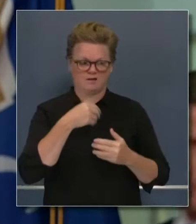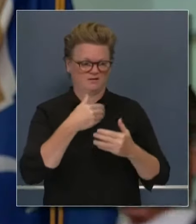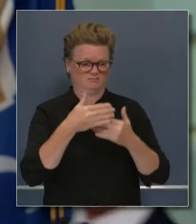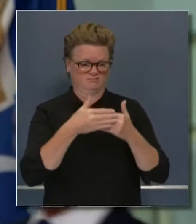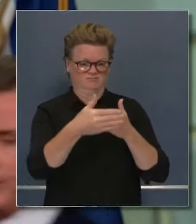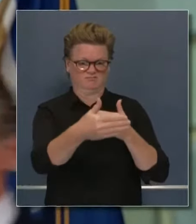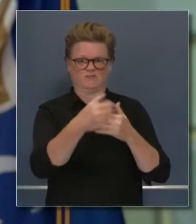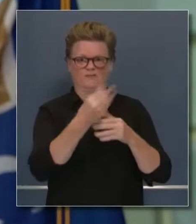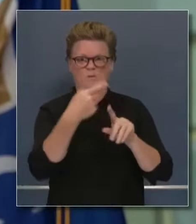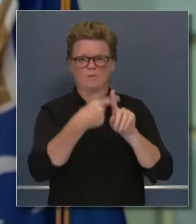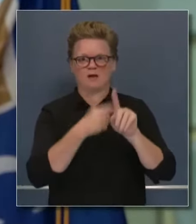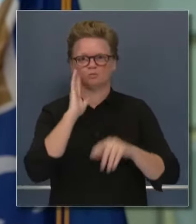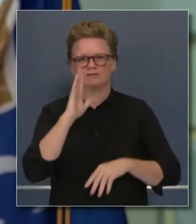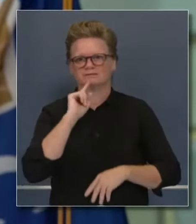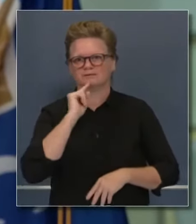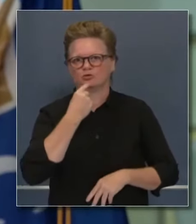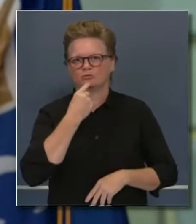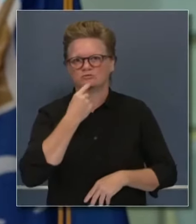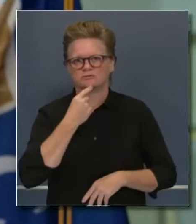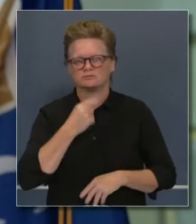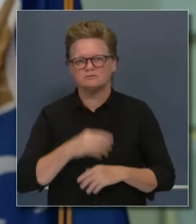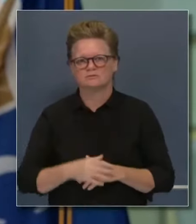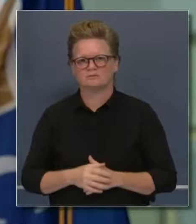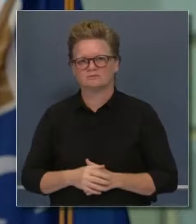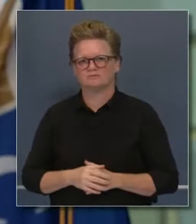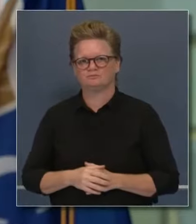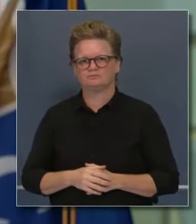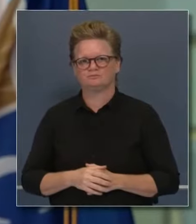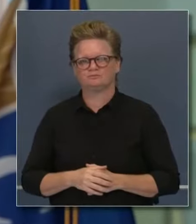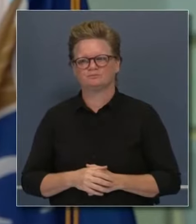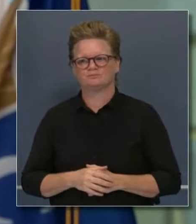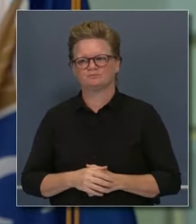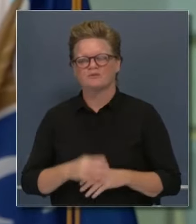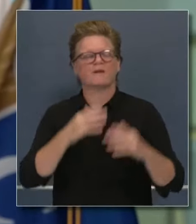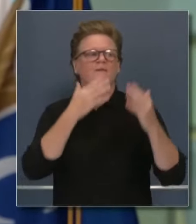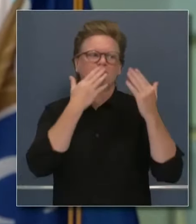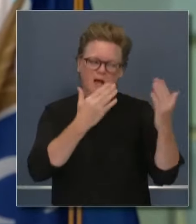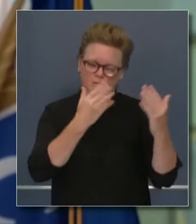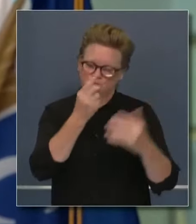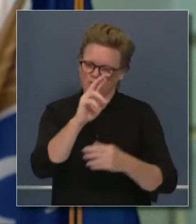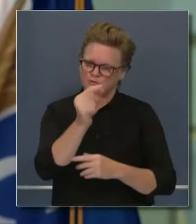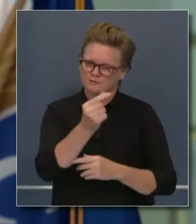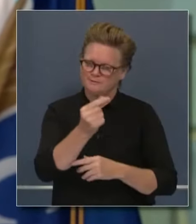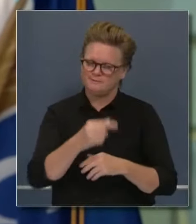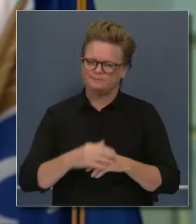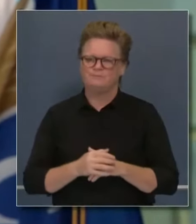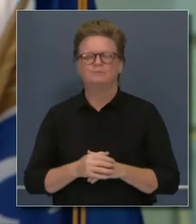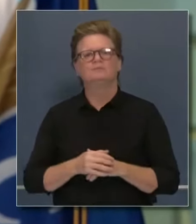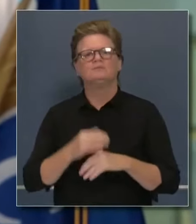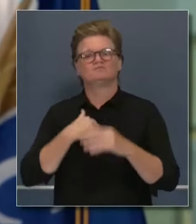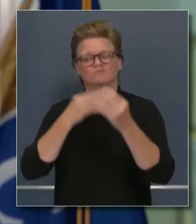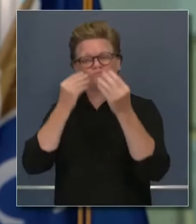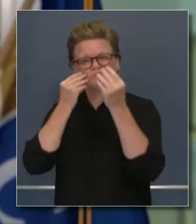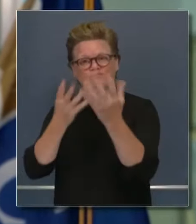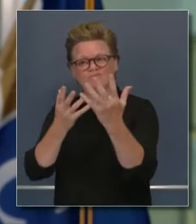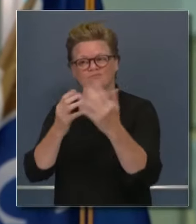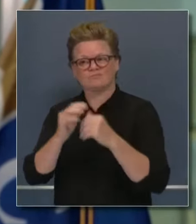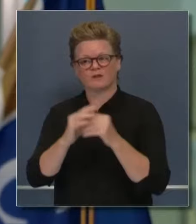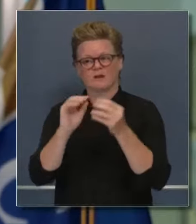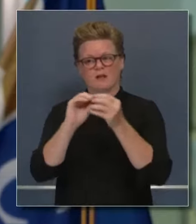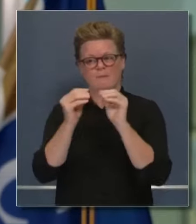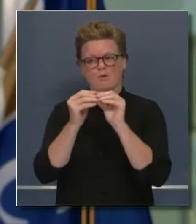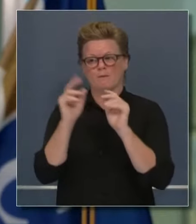In the spirit of the question, let me just conclude by sharing another number that we did not share today, and that was the number of